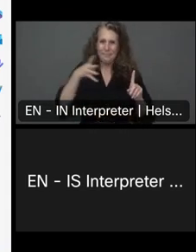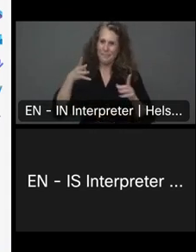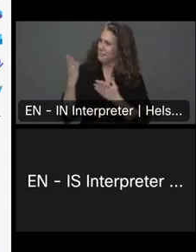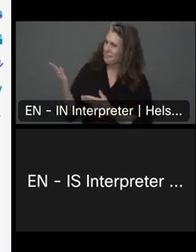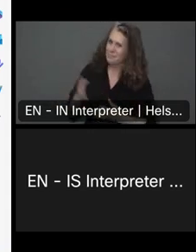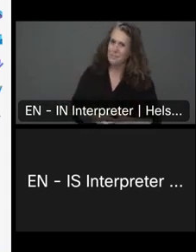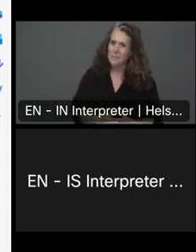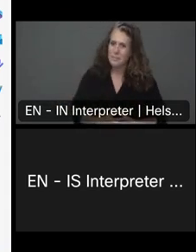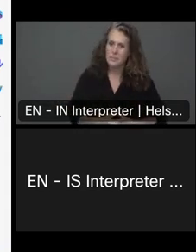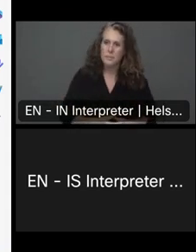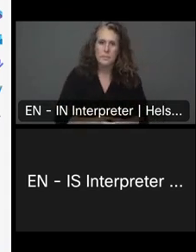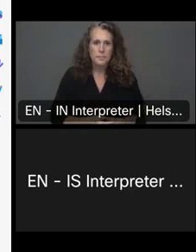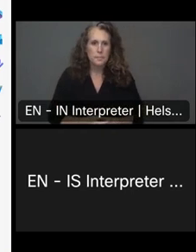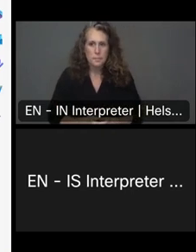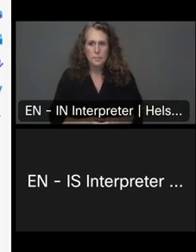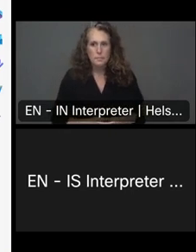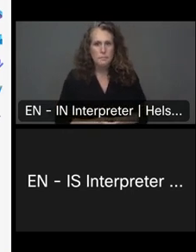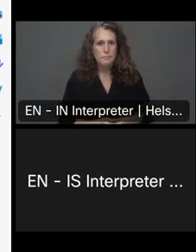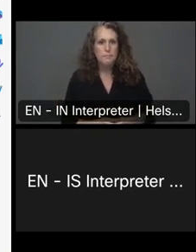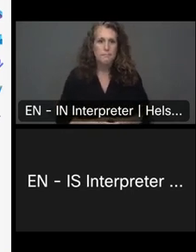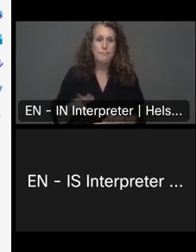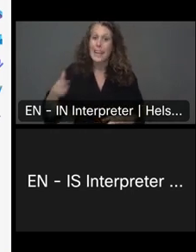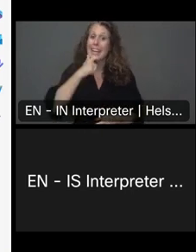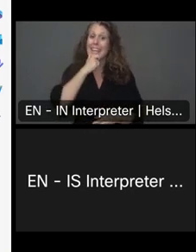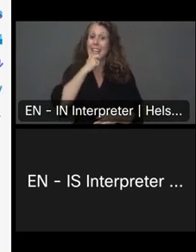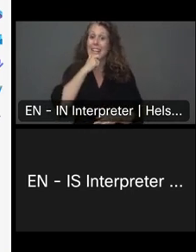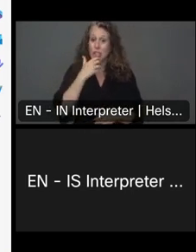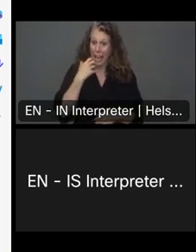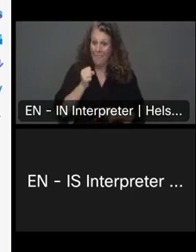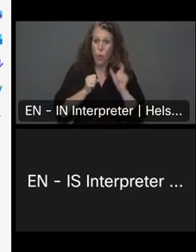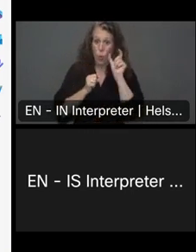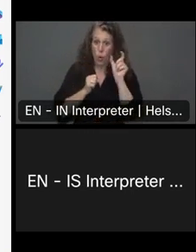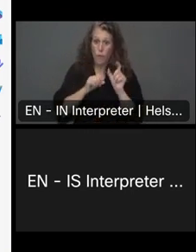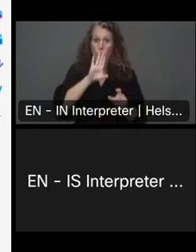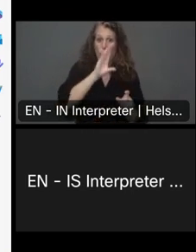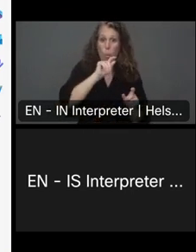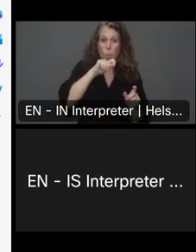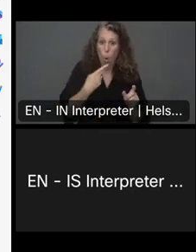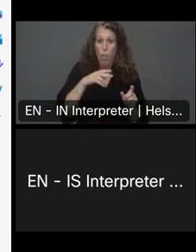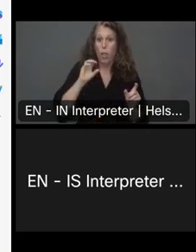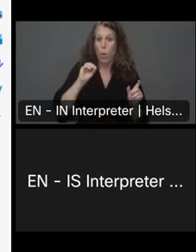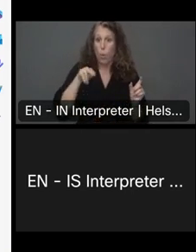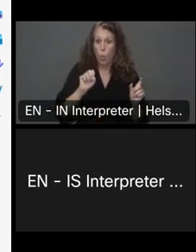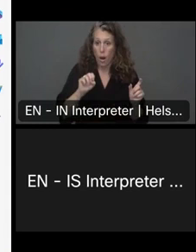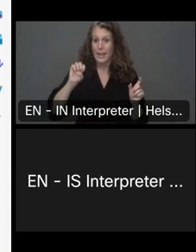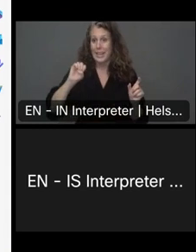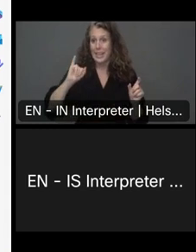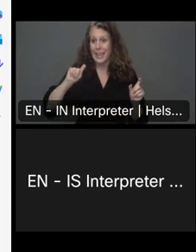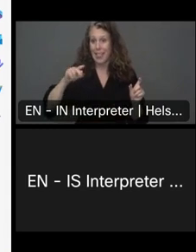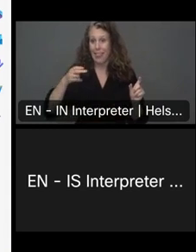Notice, for instance, that there's a word in English for both, for one, or either, for neither,